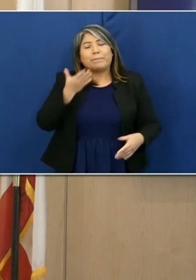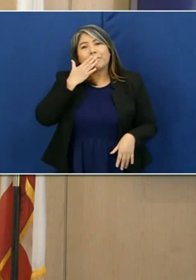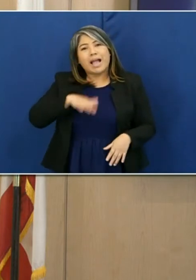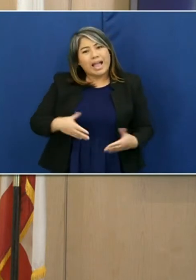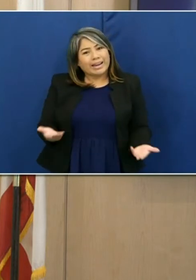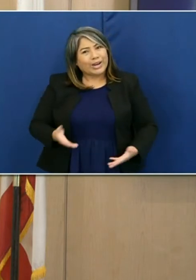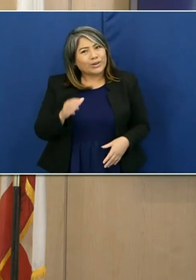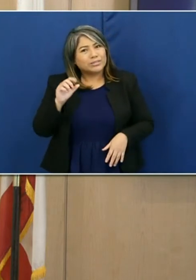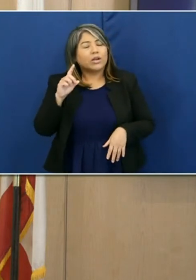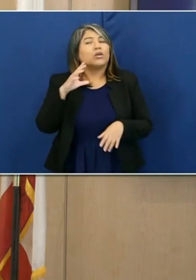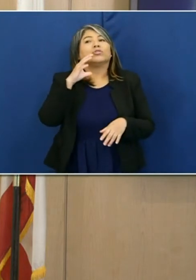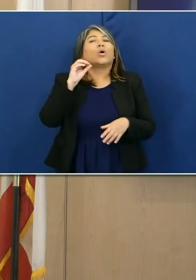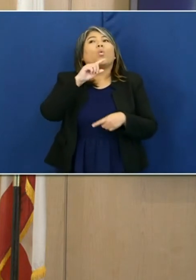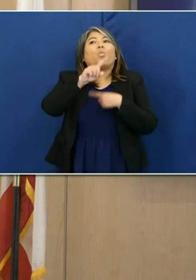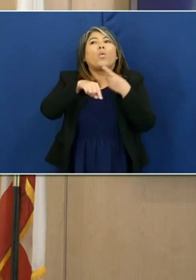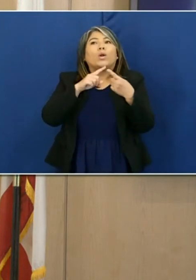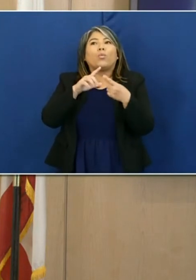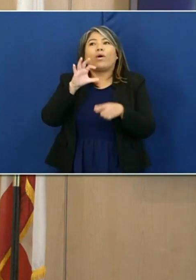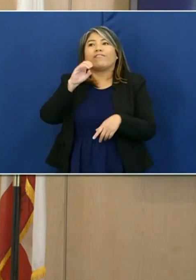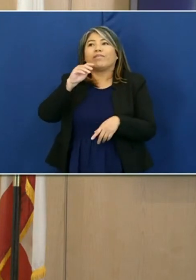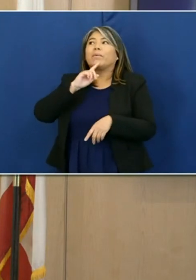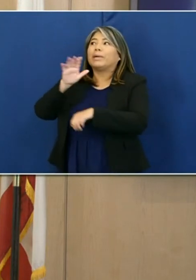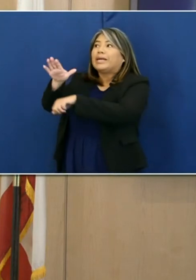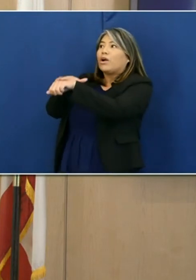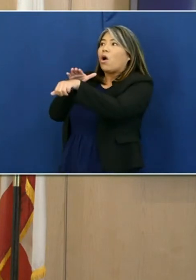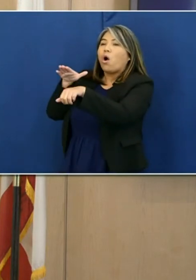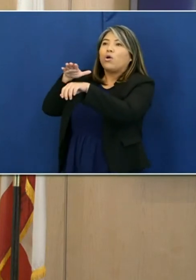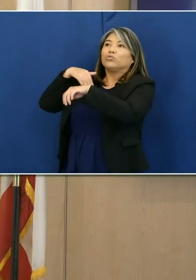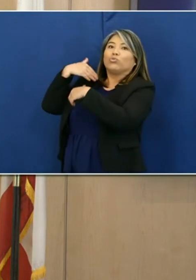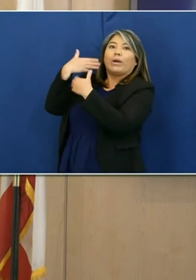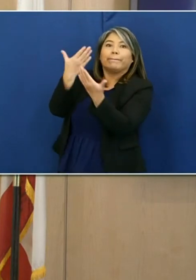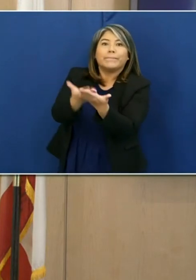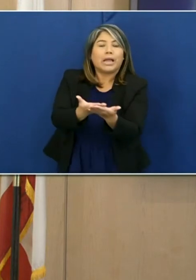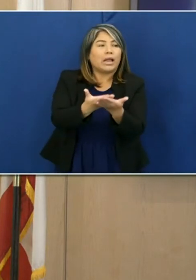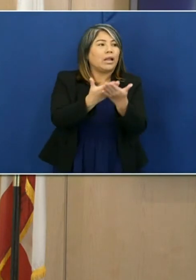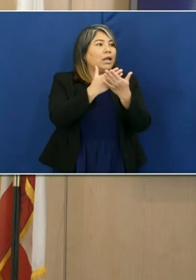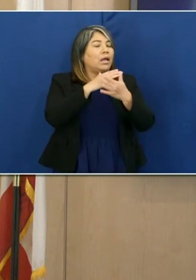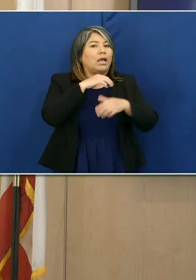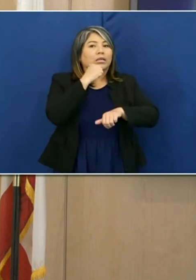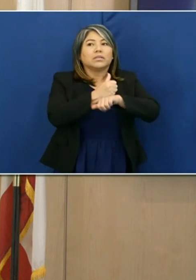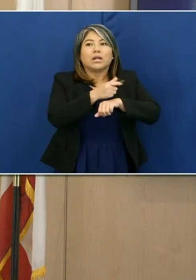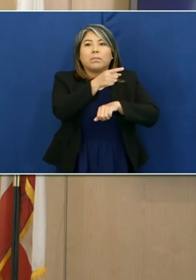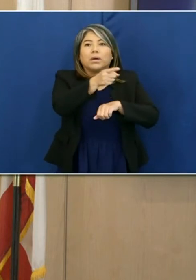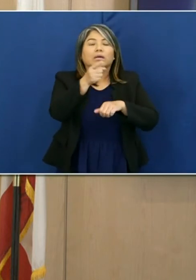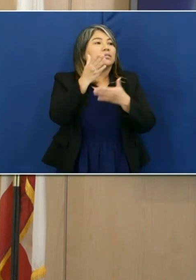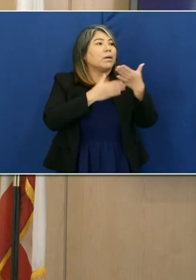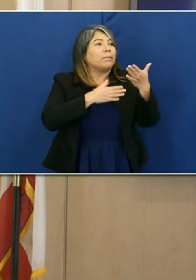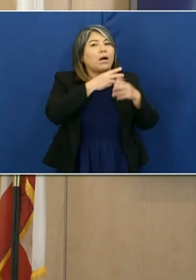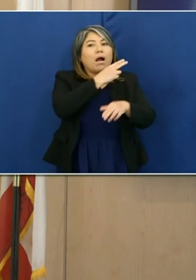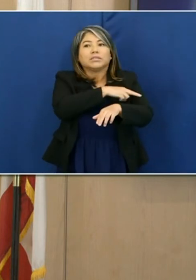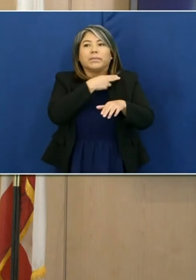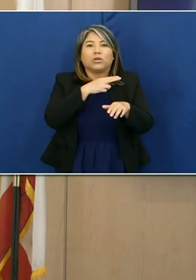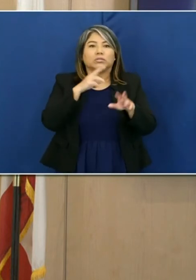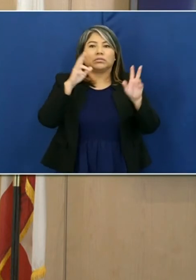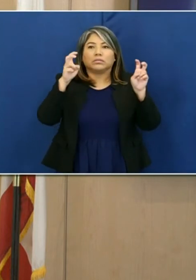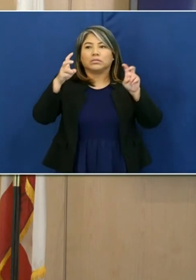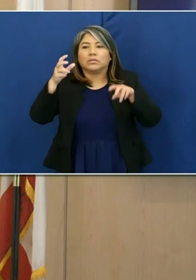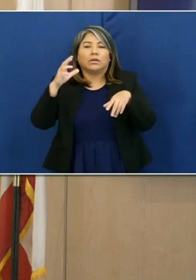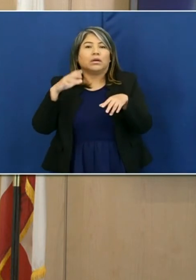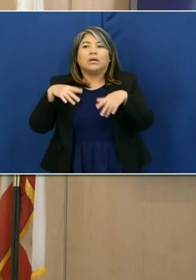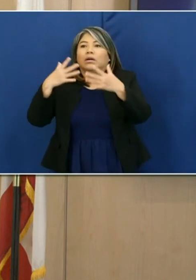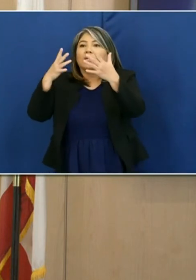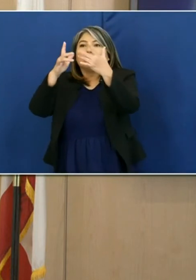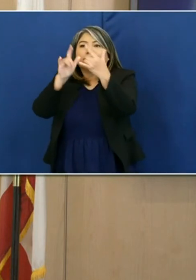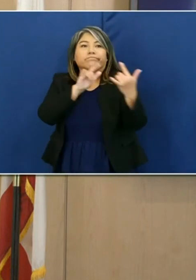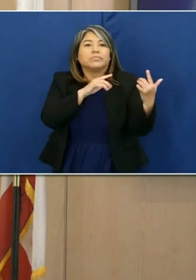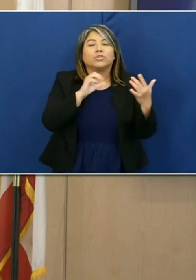point will FEMA be called to come in and set up pop-up hospitals so the ICU bed capacity could be